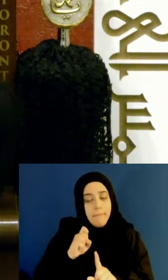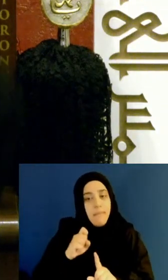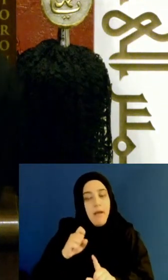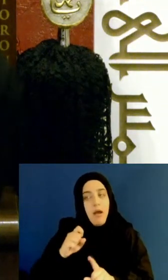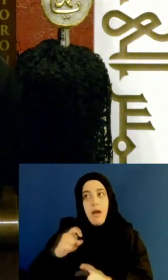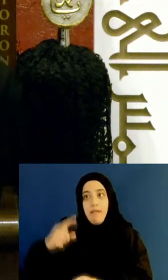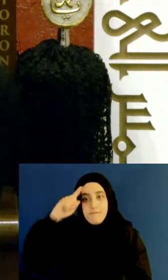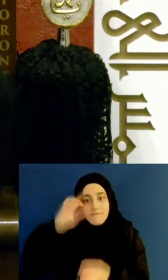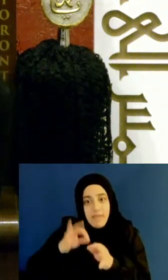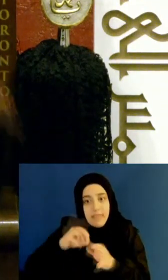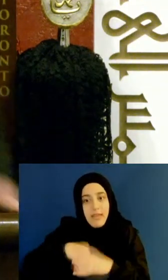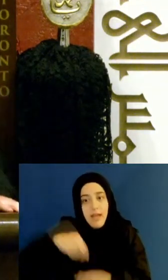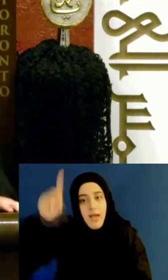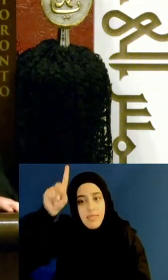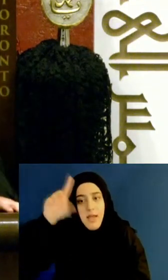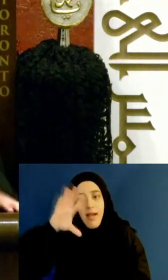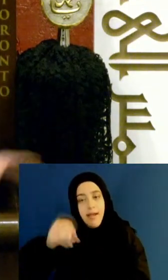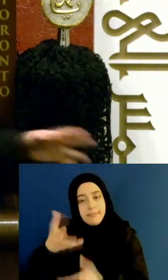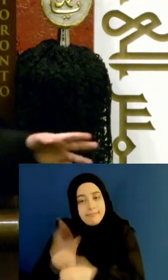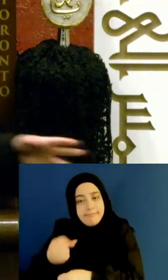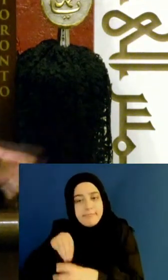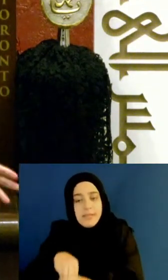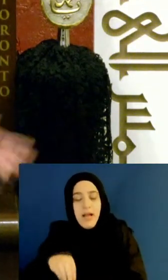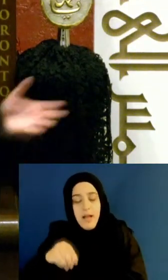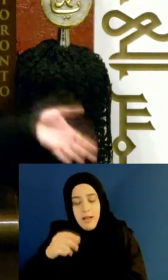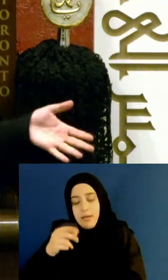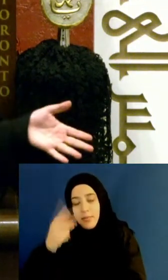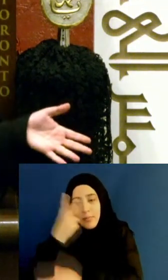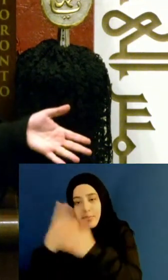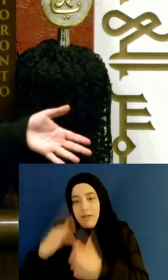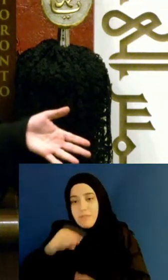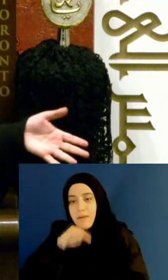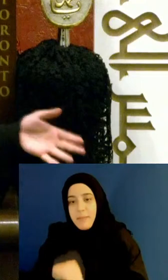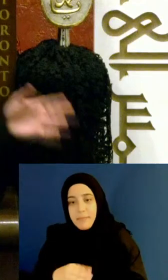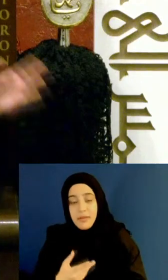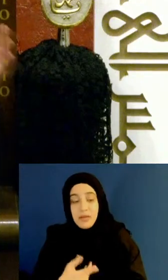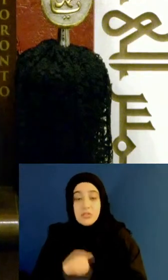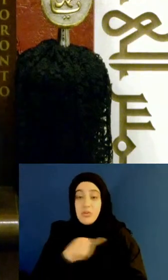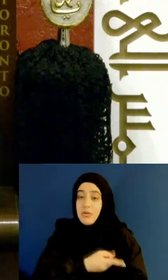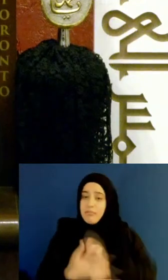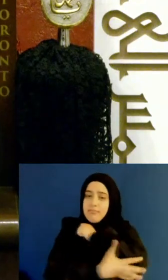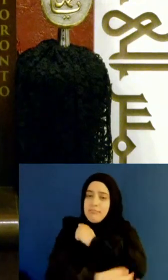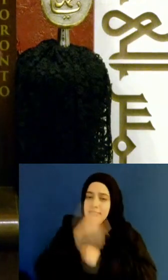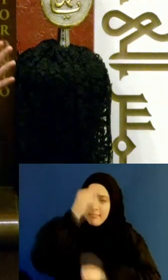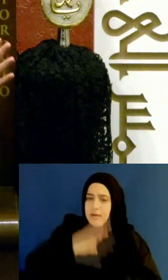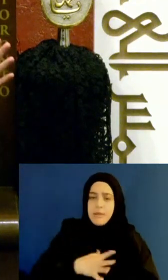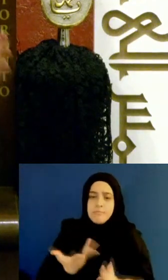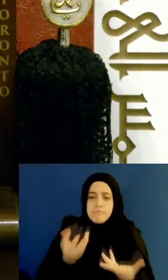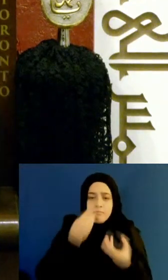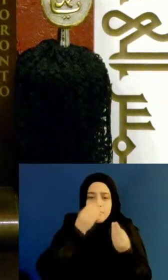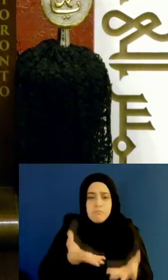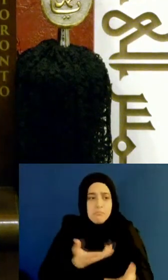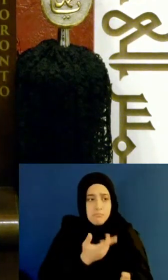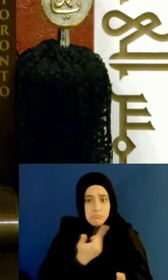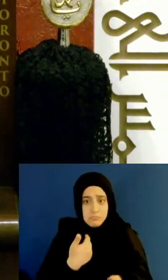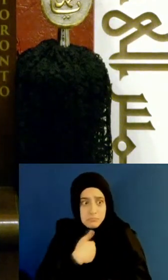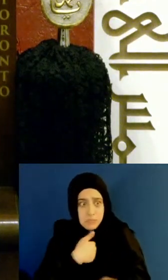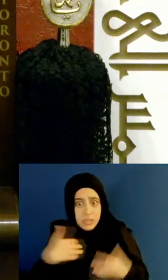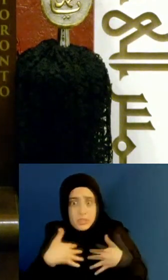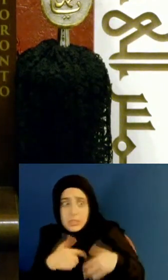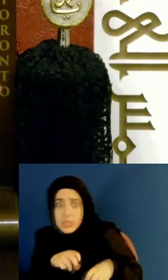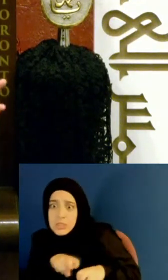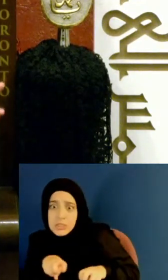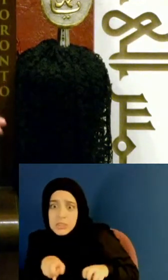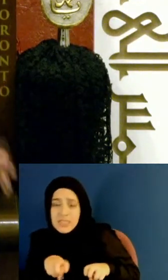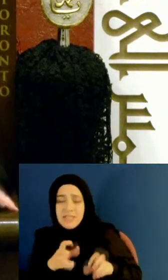give anything about this guy. He likes to sit next to me, he doesn't like to sit next to me. Ani, I've come to the house of Allah, took the permission